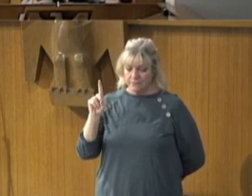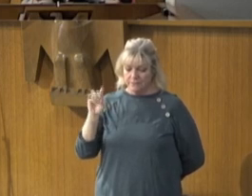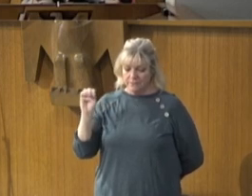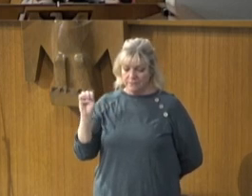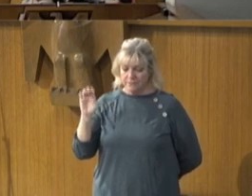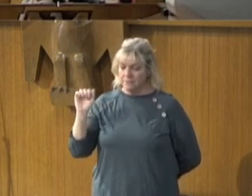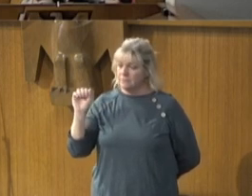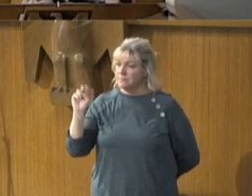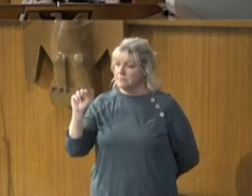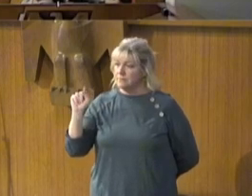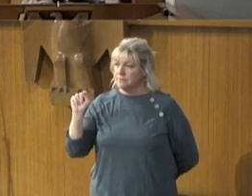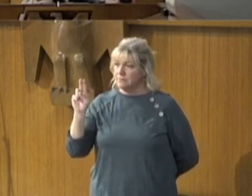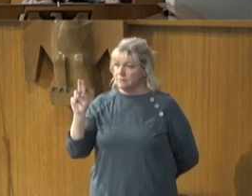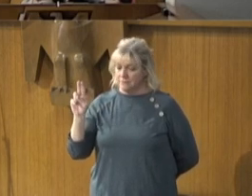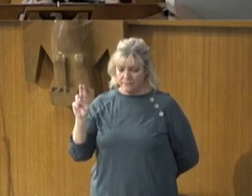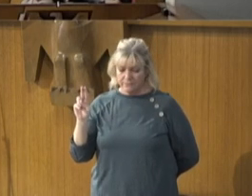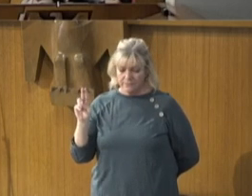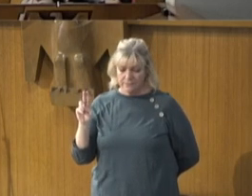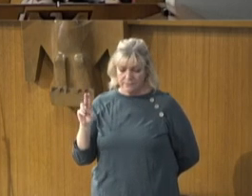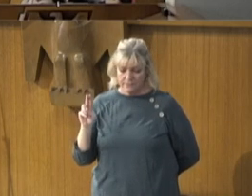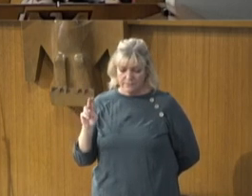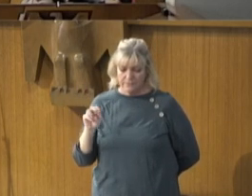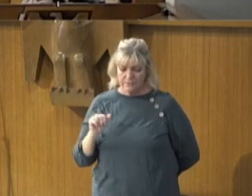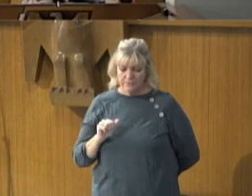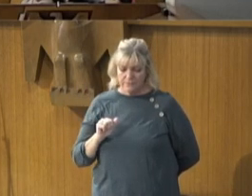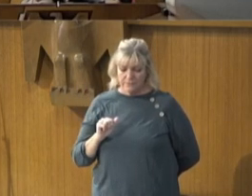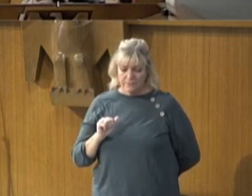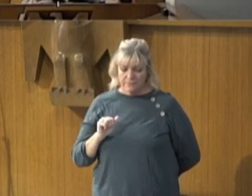Reverend Edward E. Cantu.